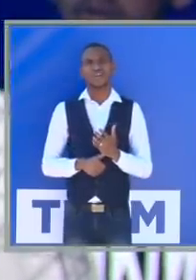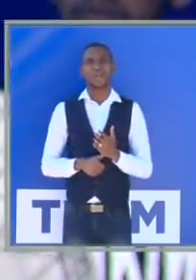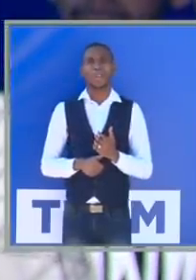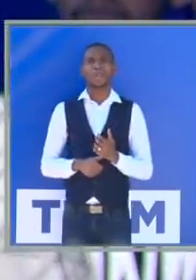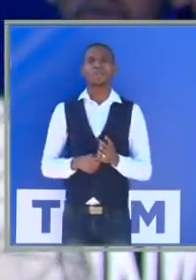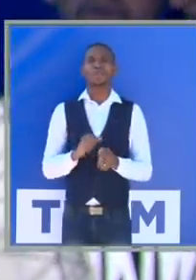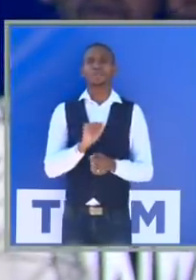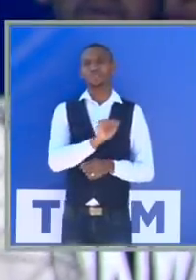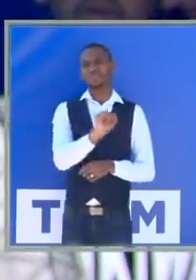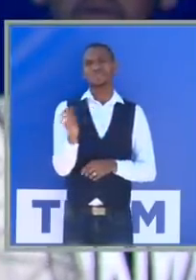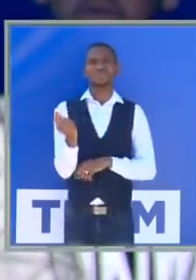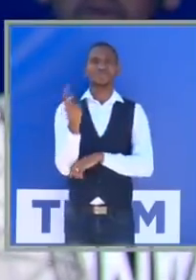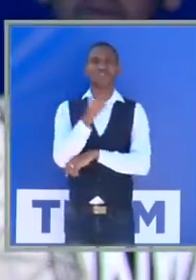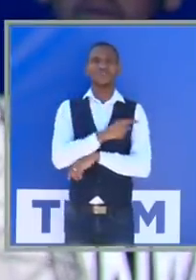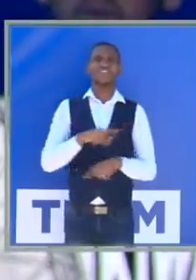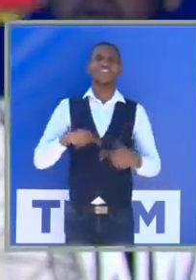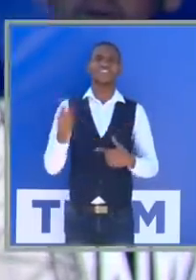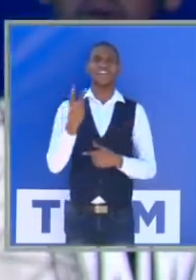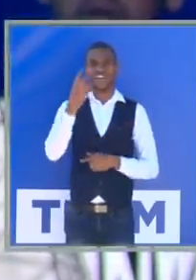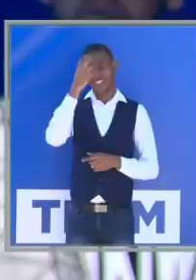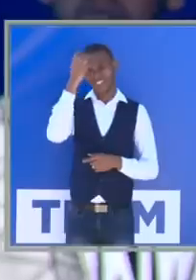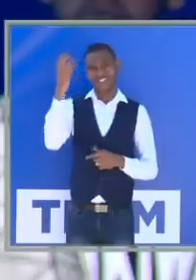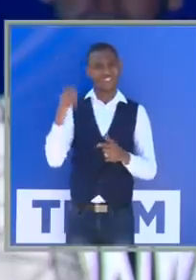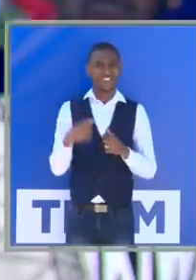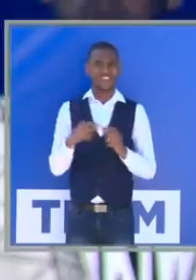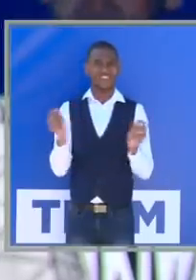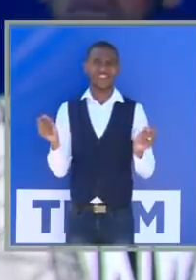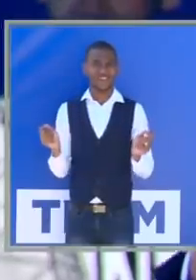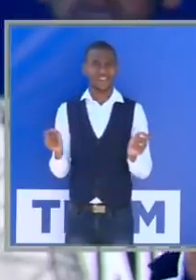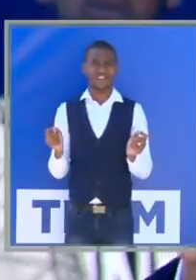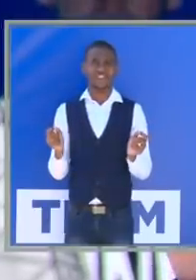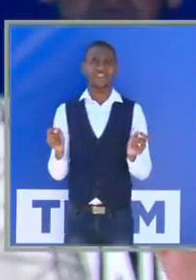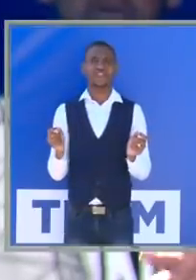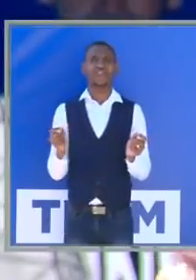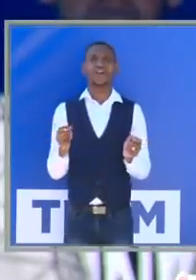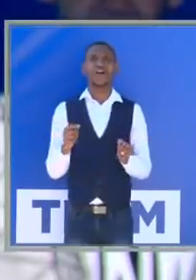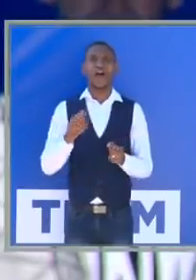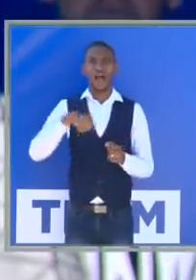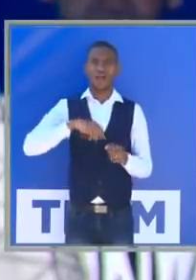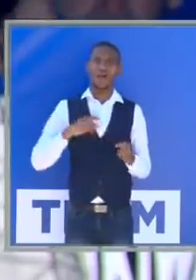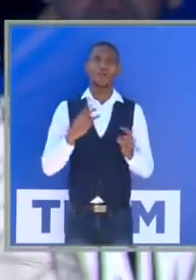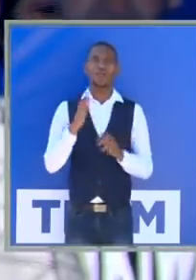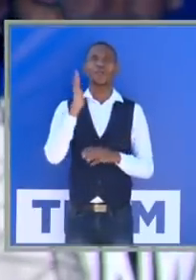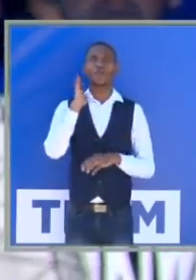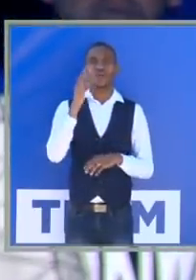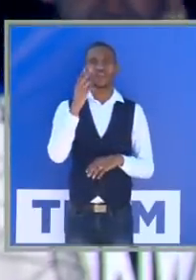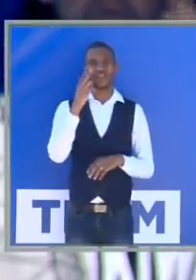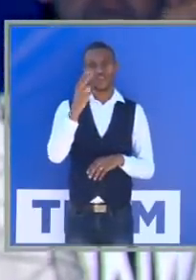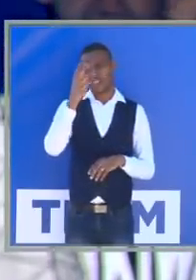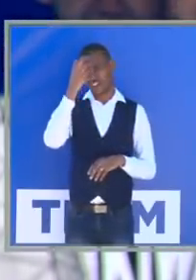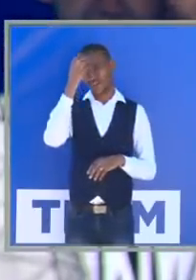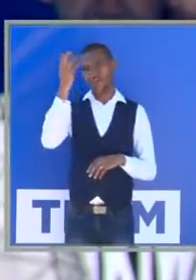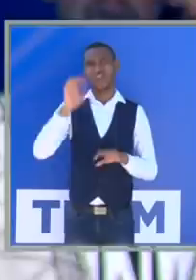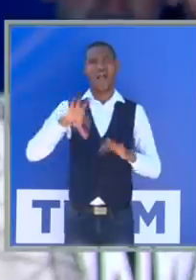Matsatsi a bone gore ba nne jaaka dikgosi a fedile ke batho ba rona yanong ba batla o bonang bogosi